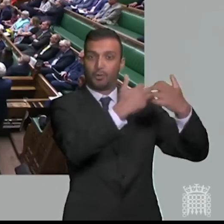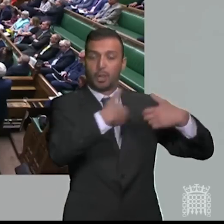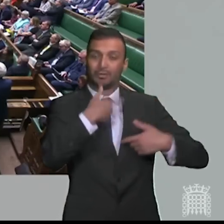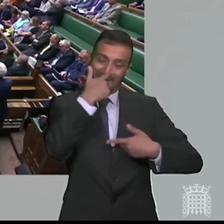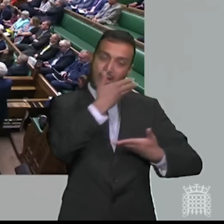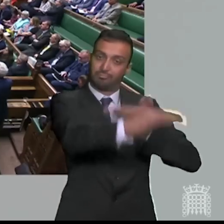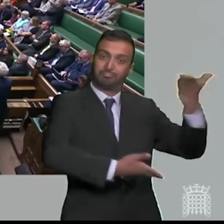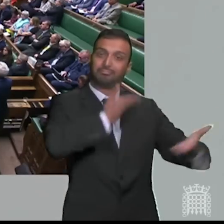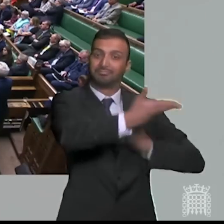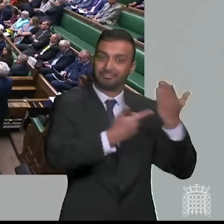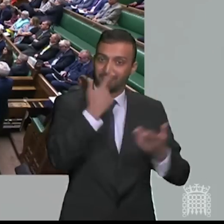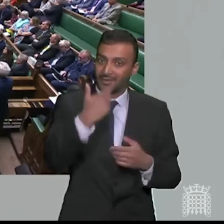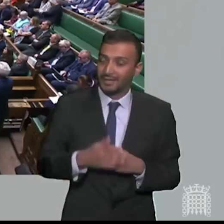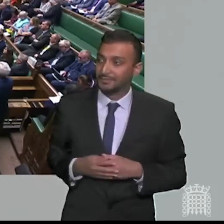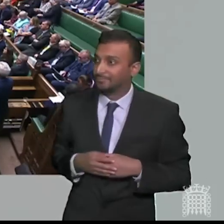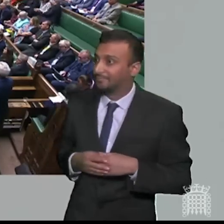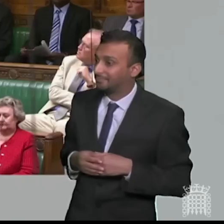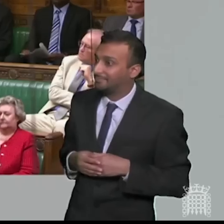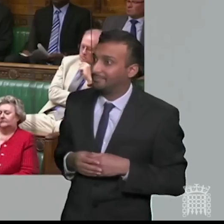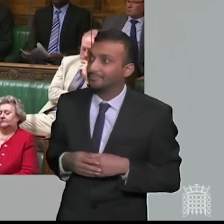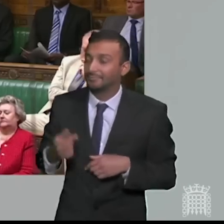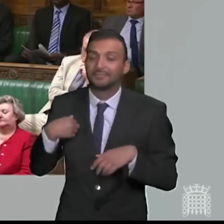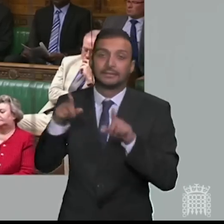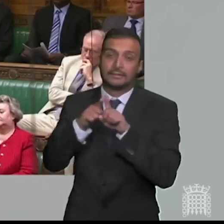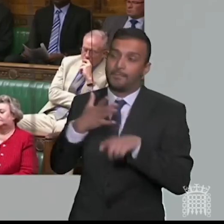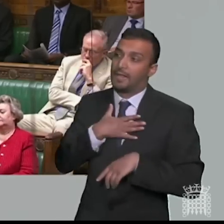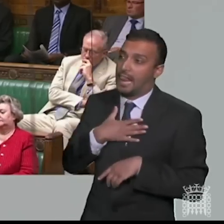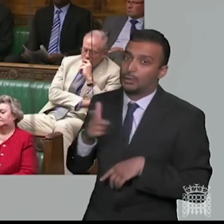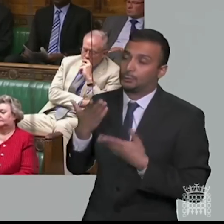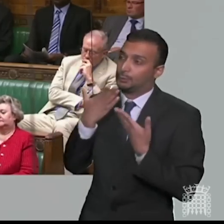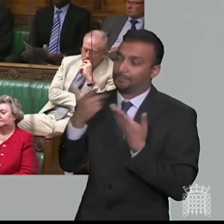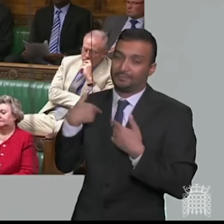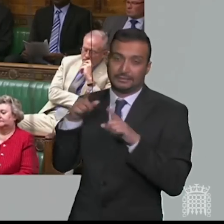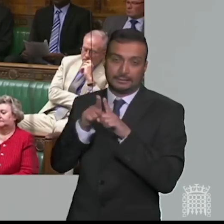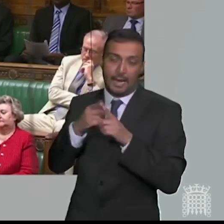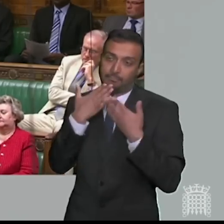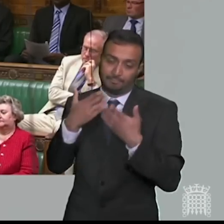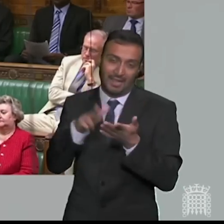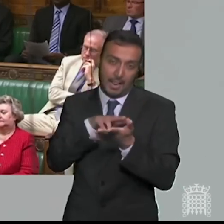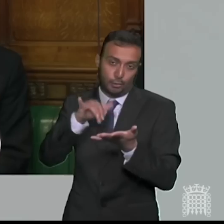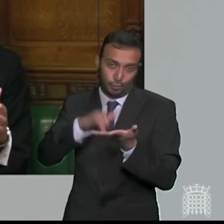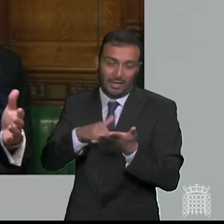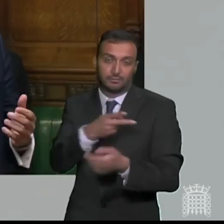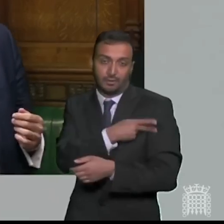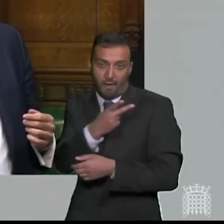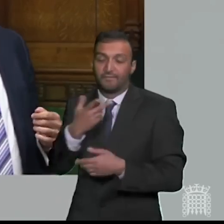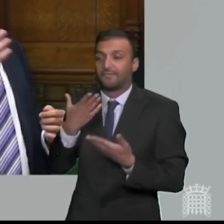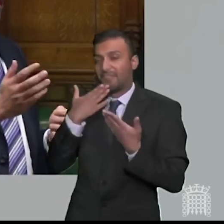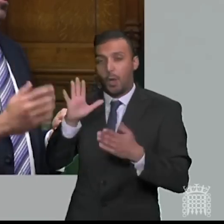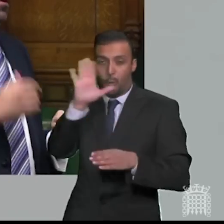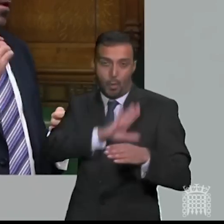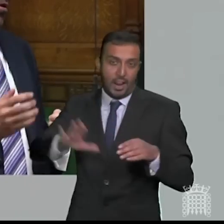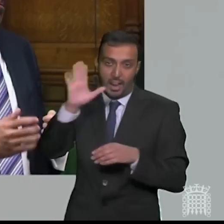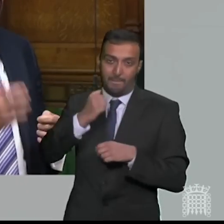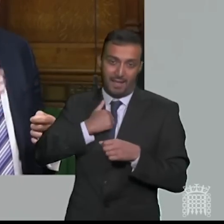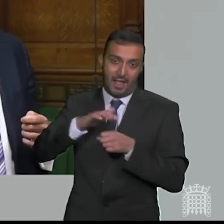Mr Speaker. Could I associate myself with your comments about the NHS and pay tribute to all NHS workers, both in Newcastle-under-Lyme and across the country? And on